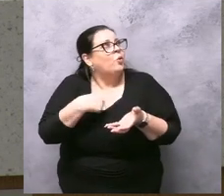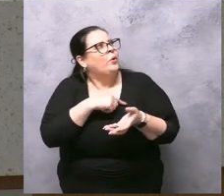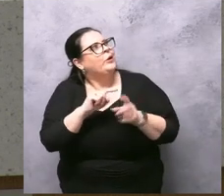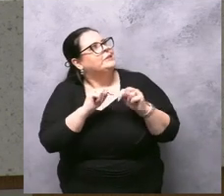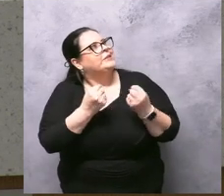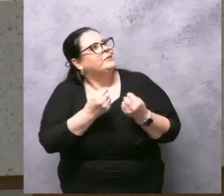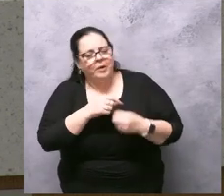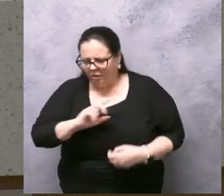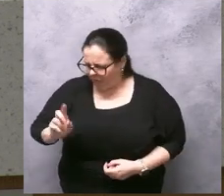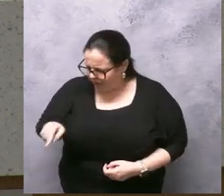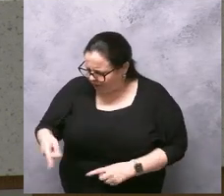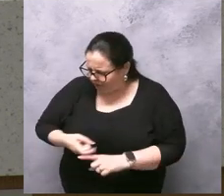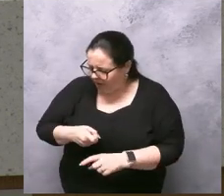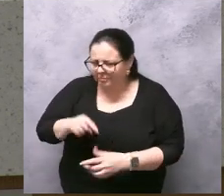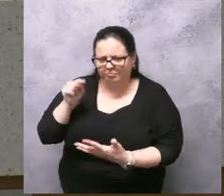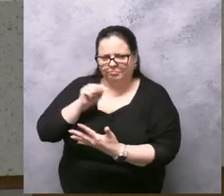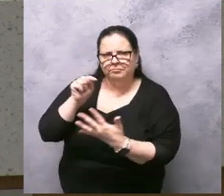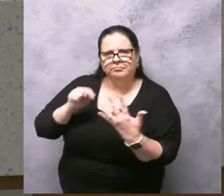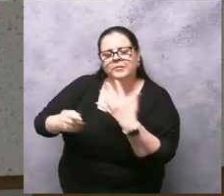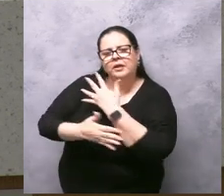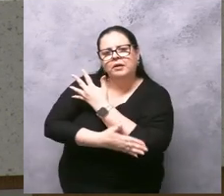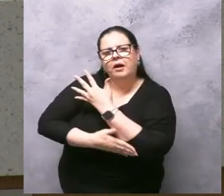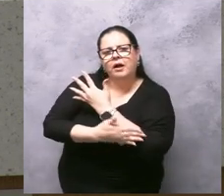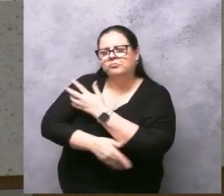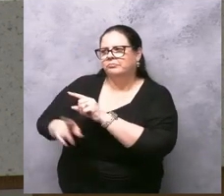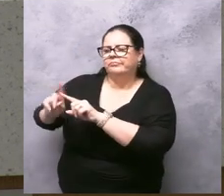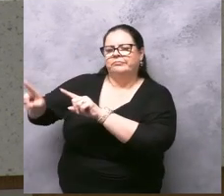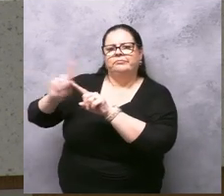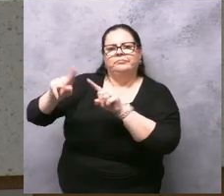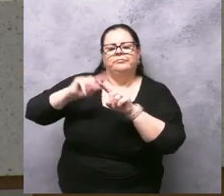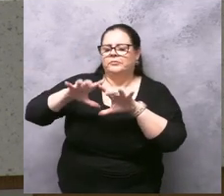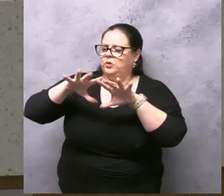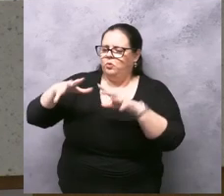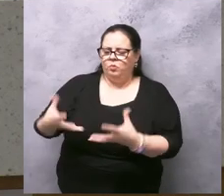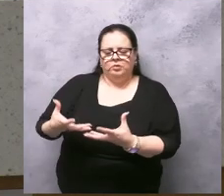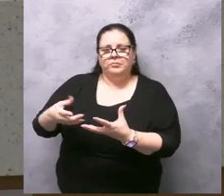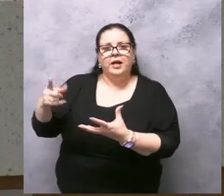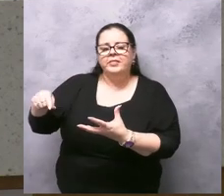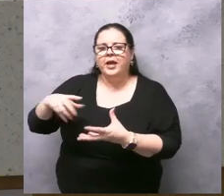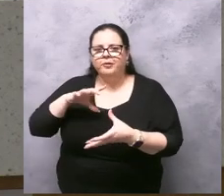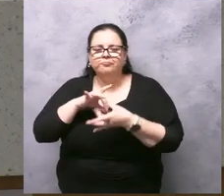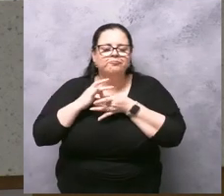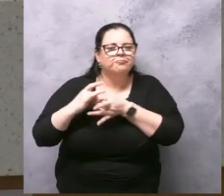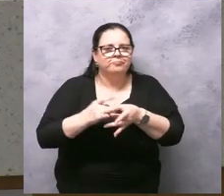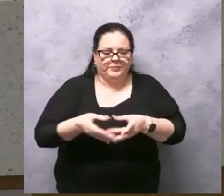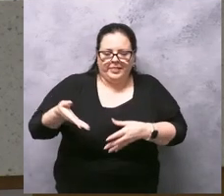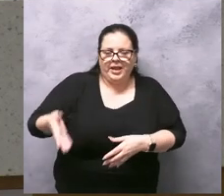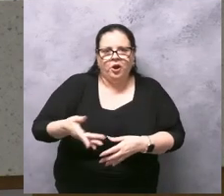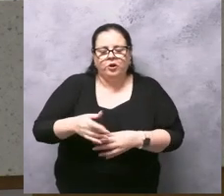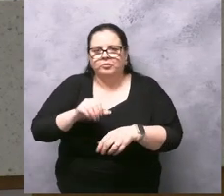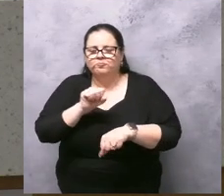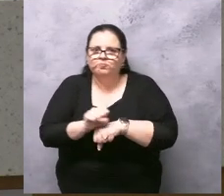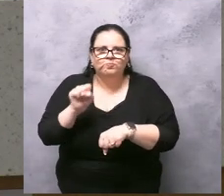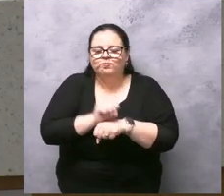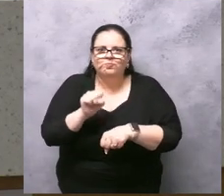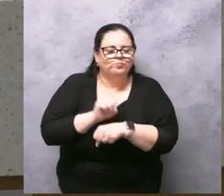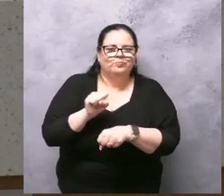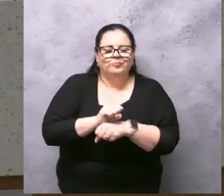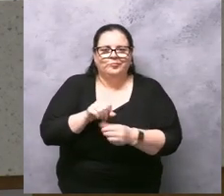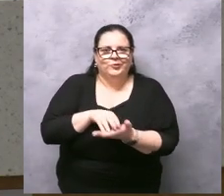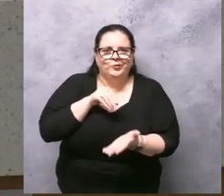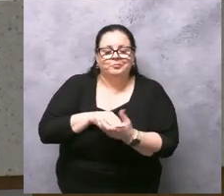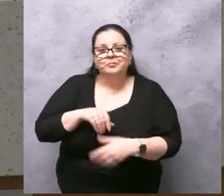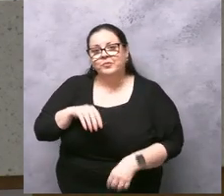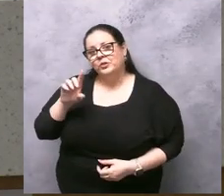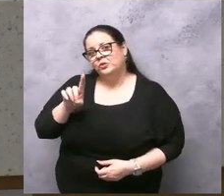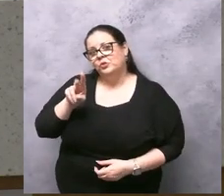I said, "Where are you from? Where are you from?" They were five different countries all over the world, and they were just united there in nice, rigorous learning. Duryea creates